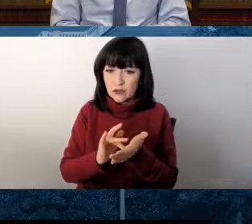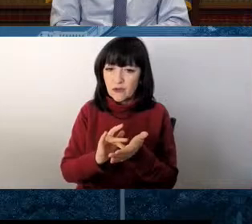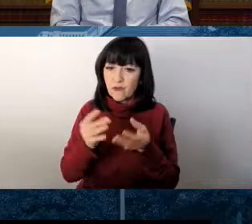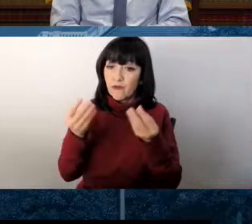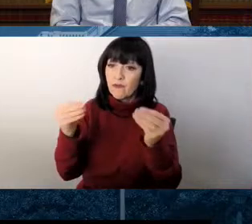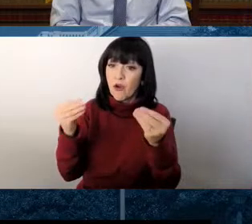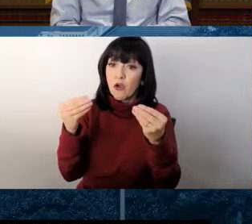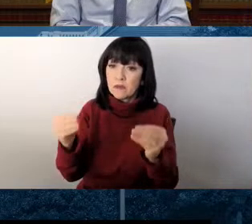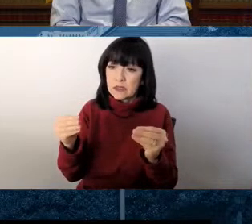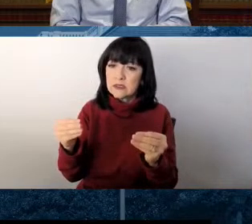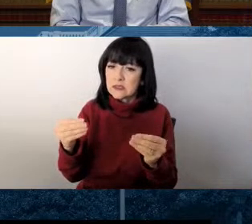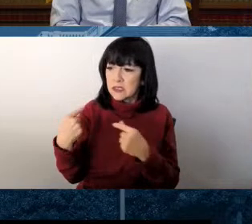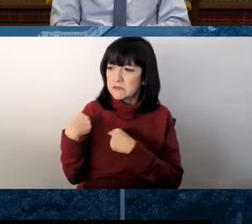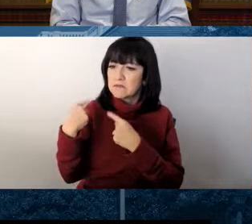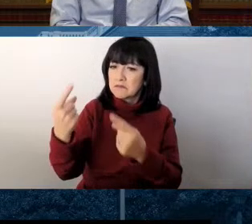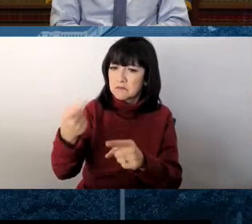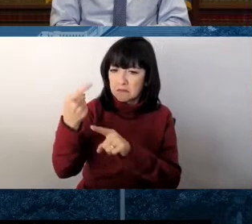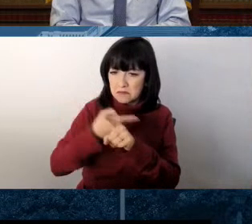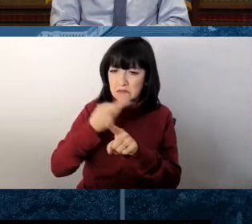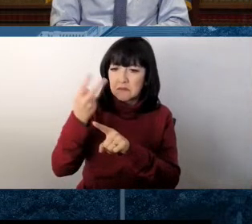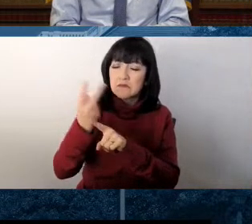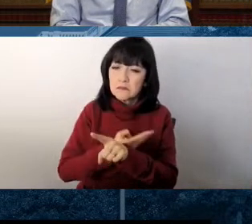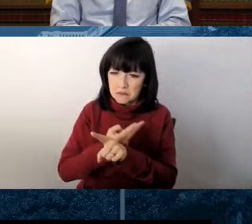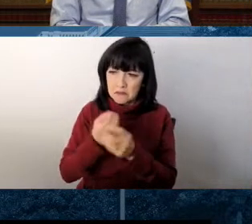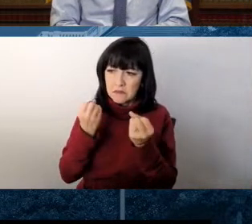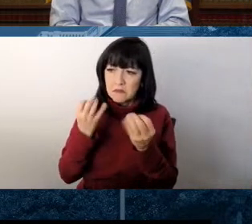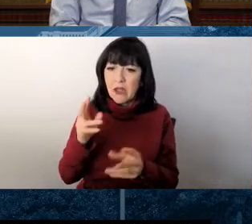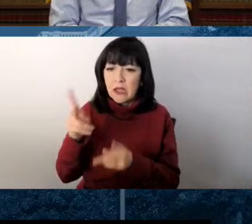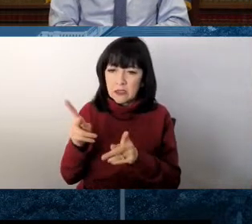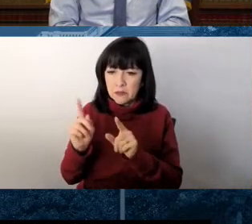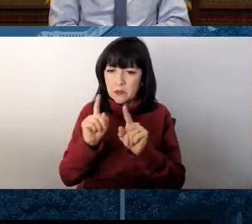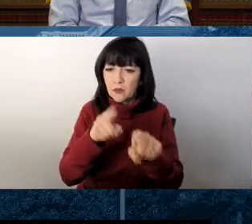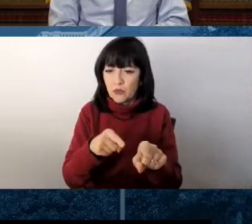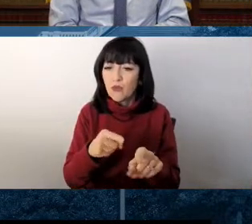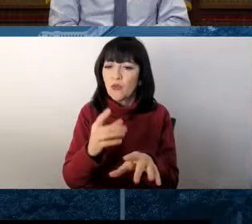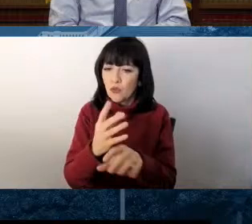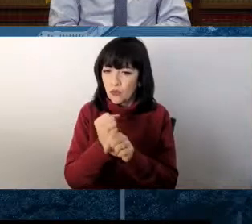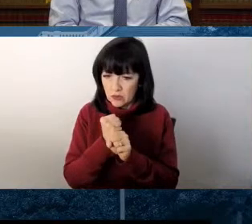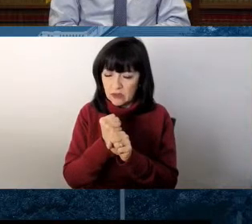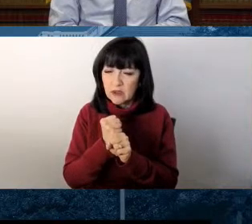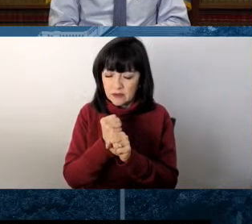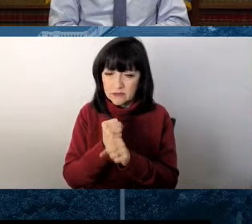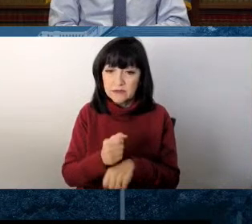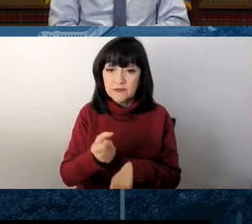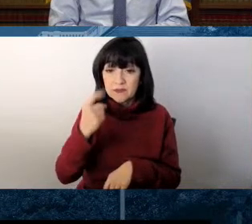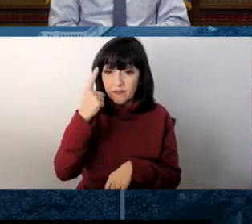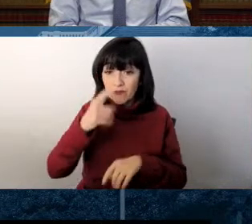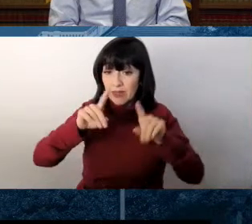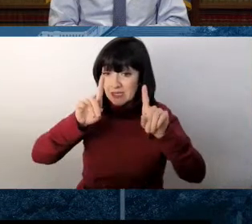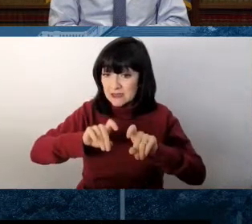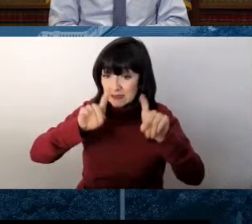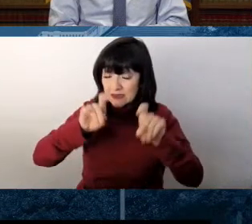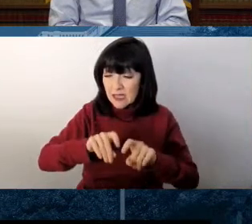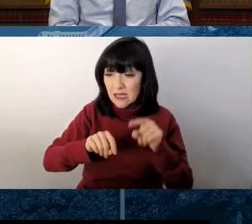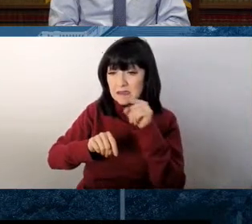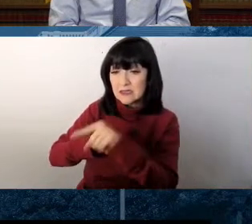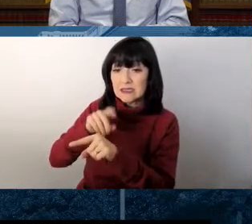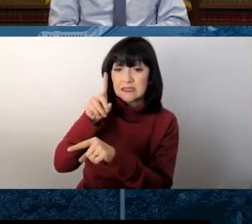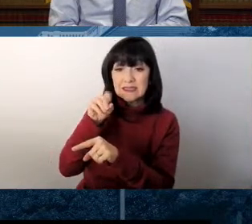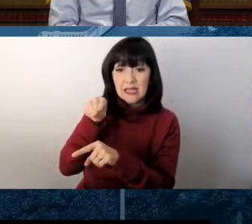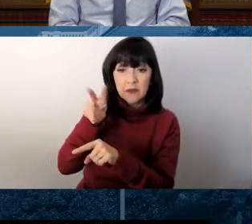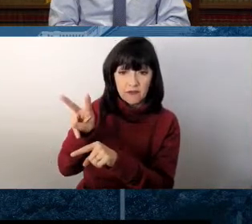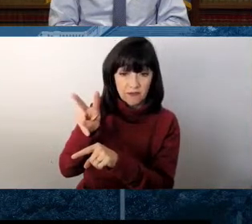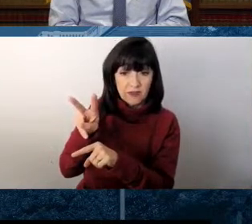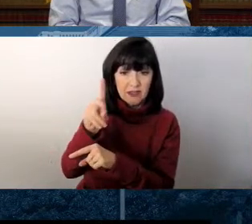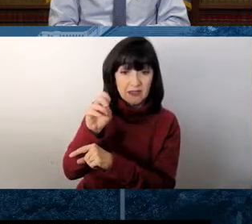There's plenty of capacity there. With respect to the testing at the DMV site in Delaware City,